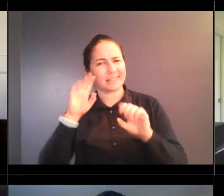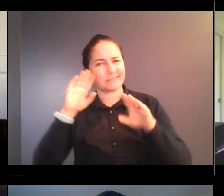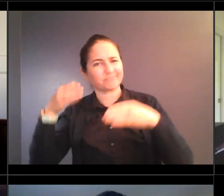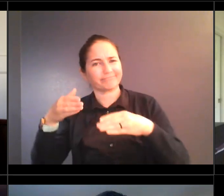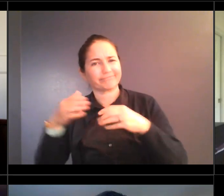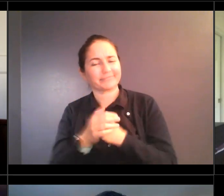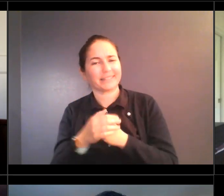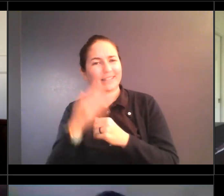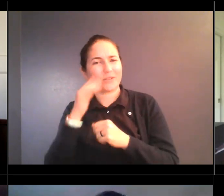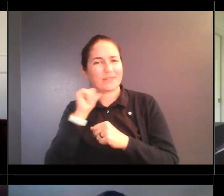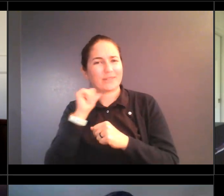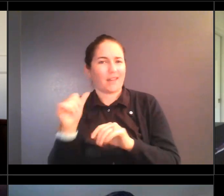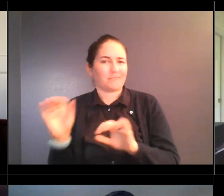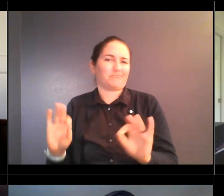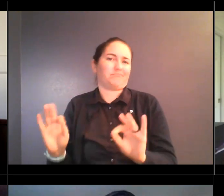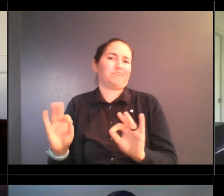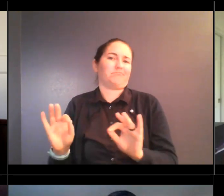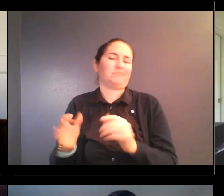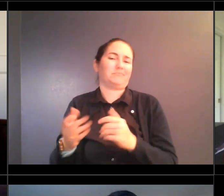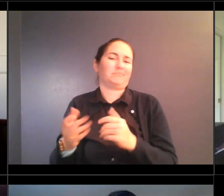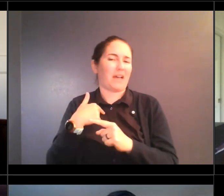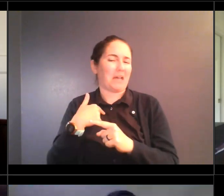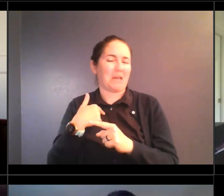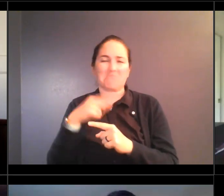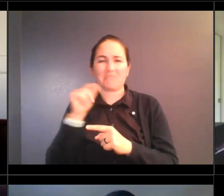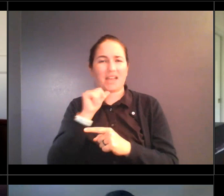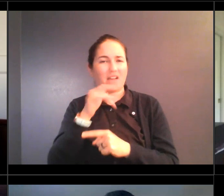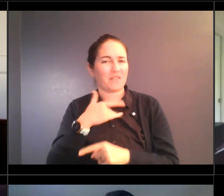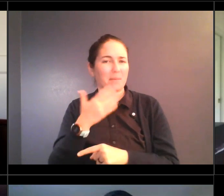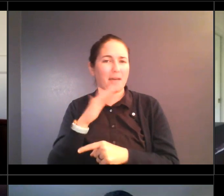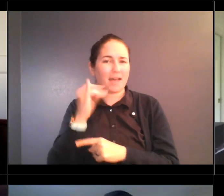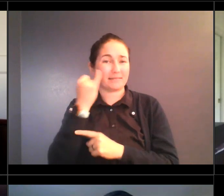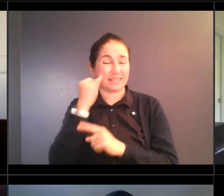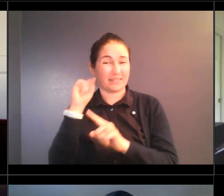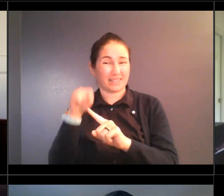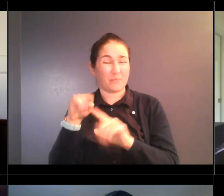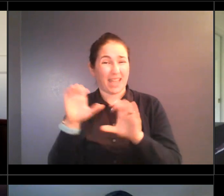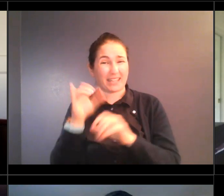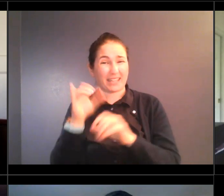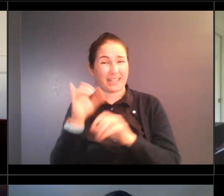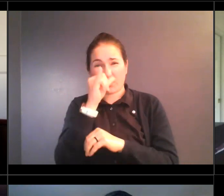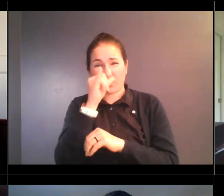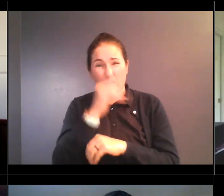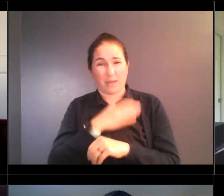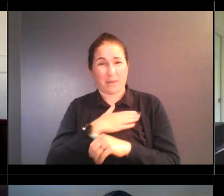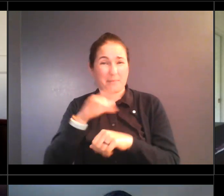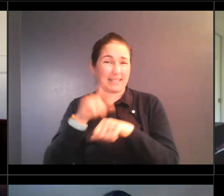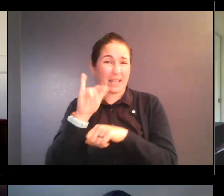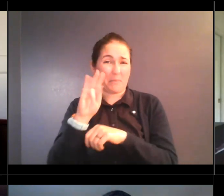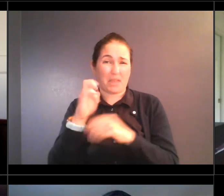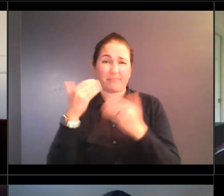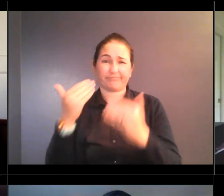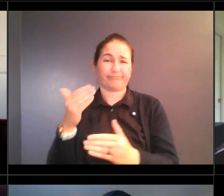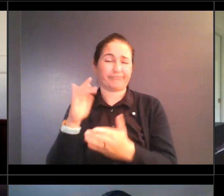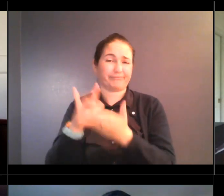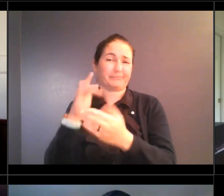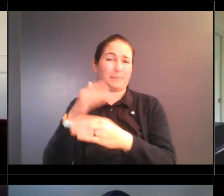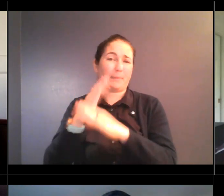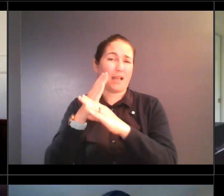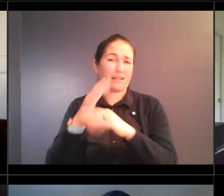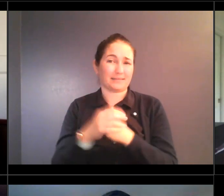not nonsense. And so like, I don't feel bad at all if somebody is acting a fool on my timeline to block them. And I don't even